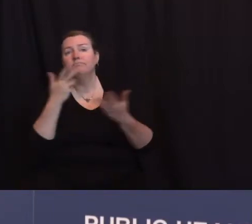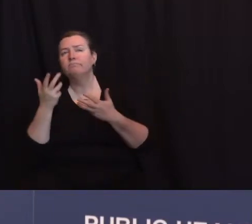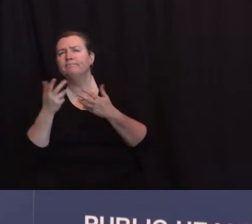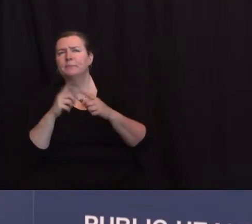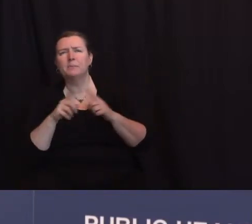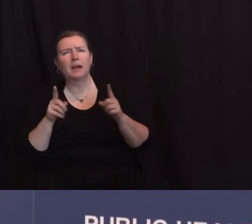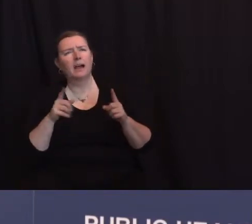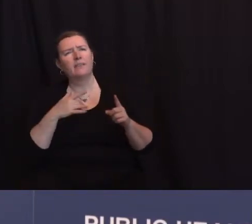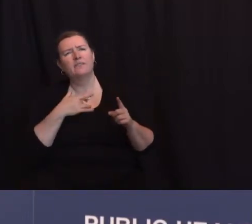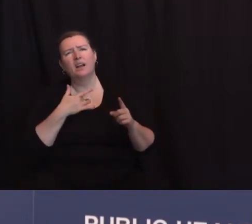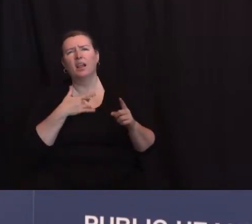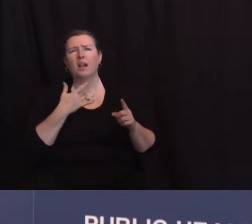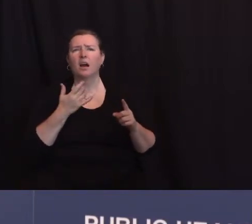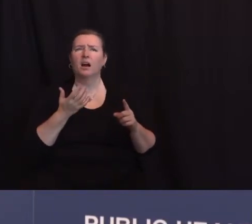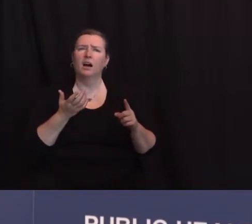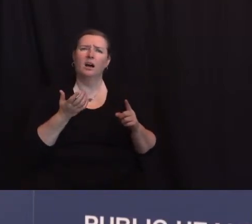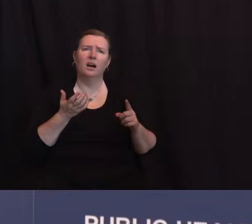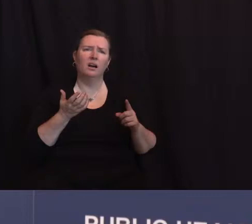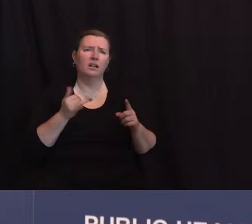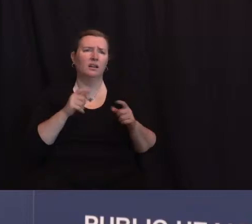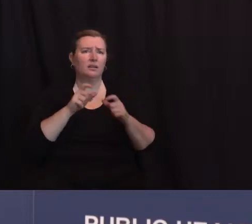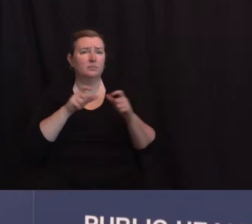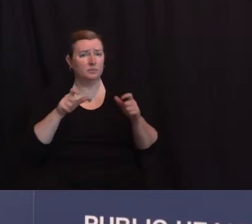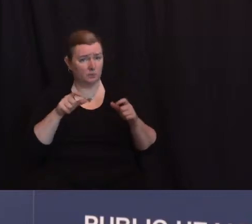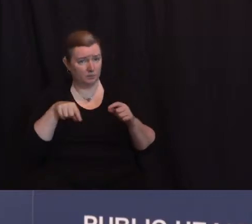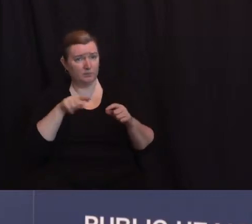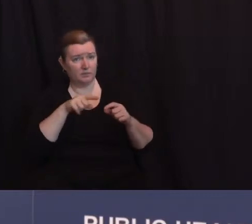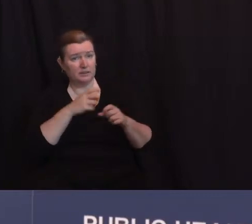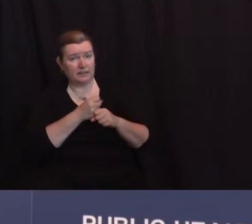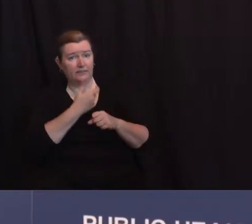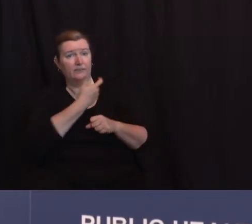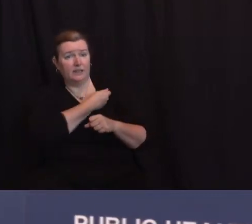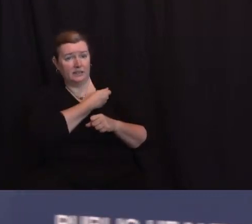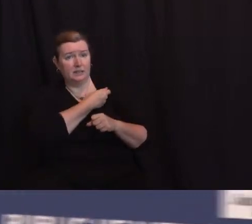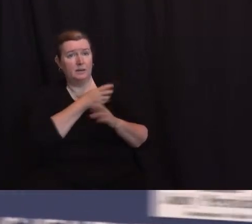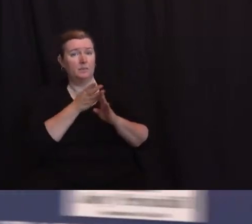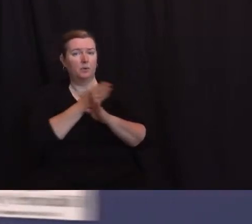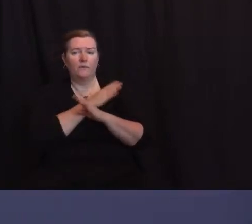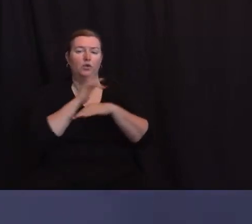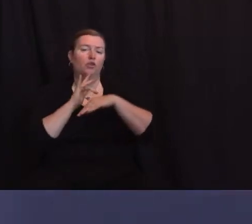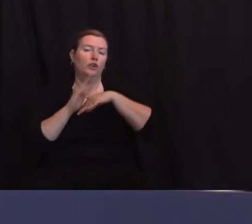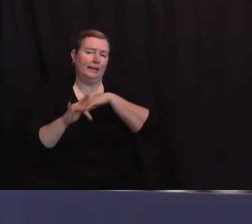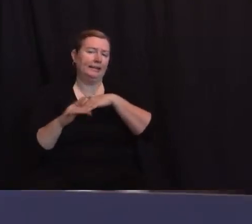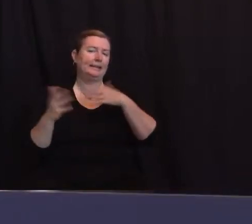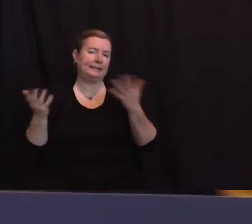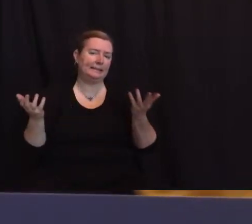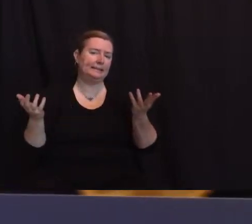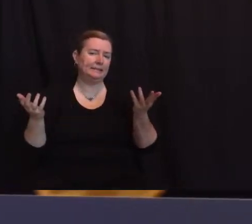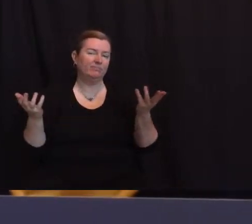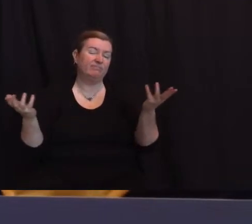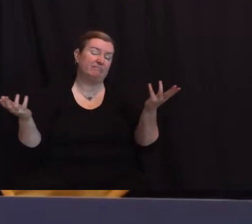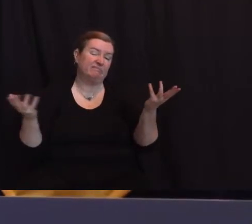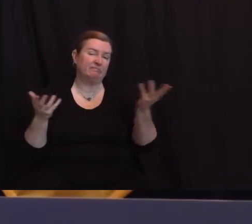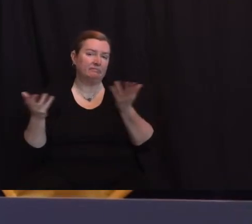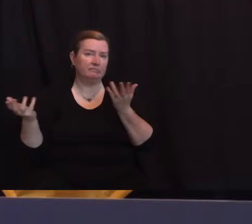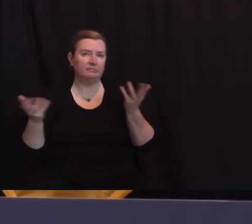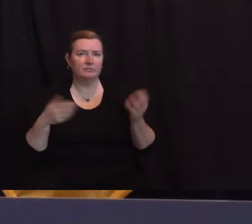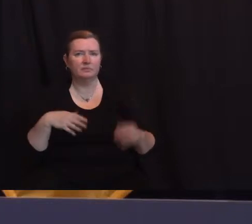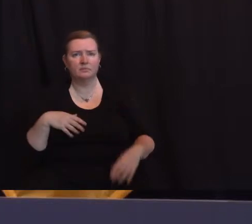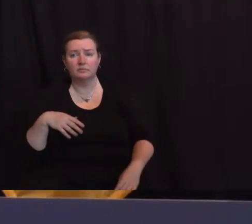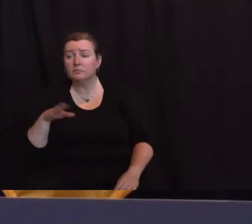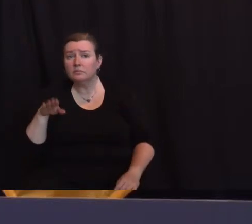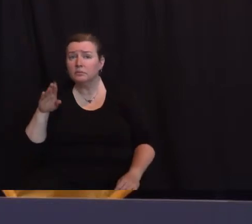is related to more of them getting vaccinated earlier. That's a good answer. It makes sense. Judy, this is back to